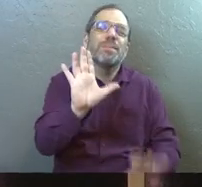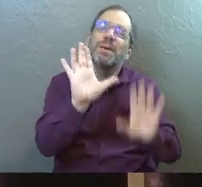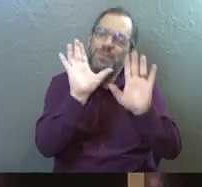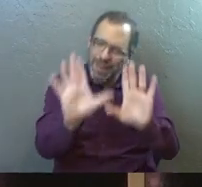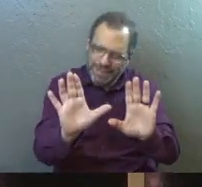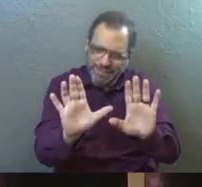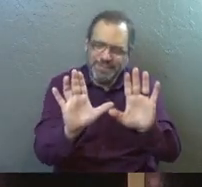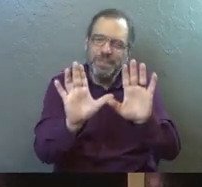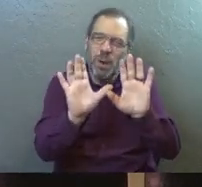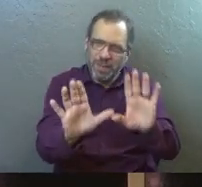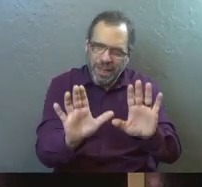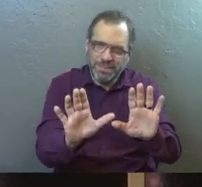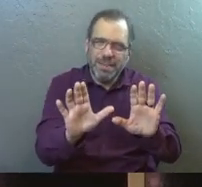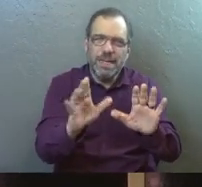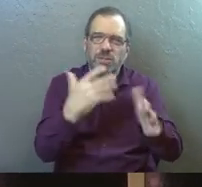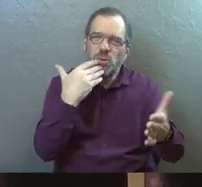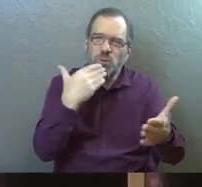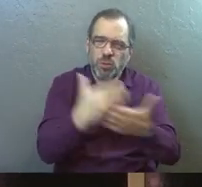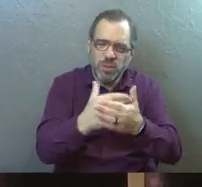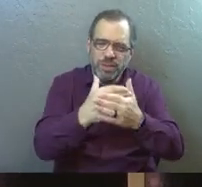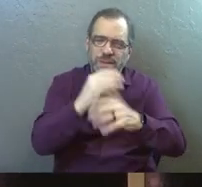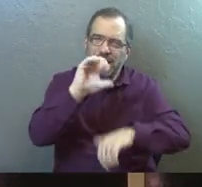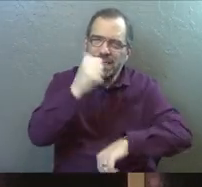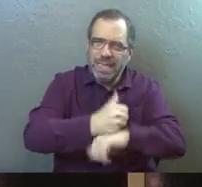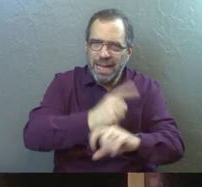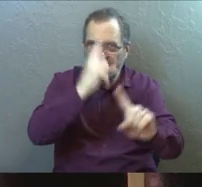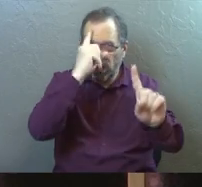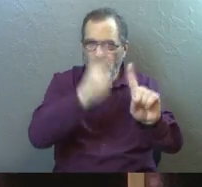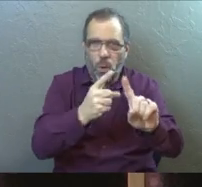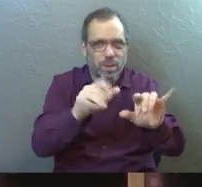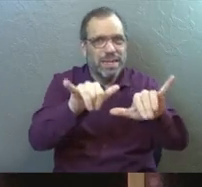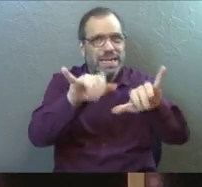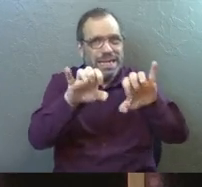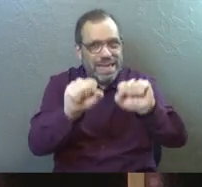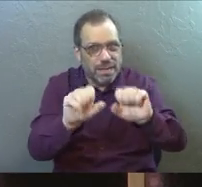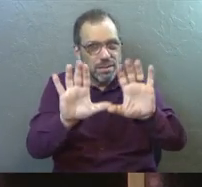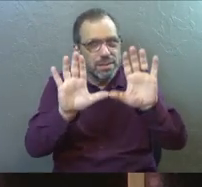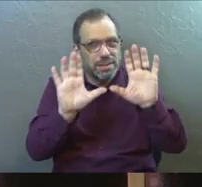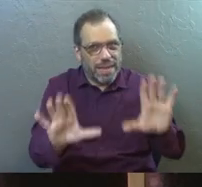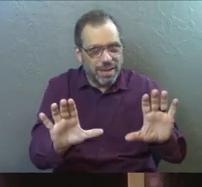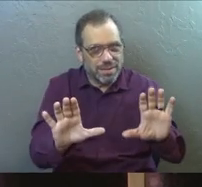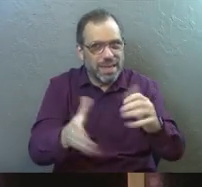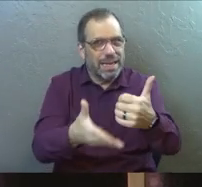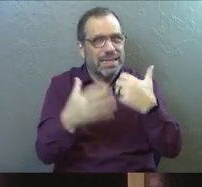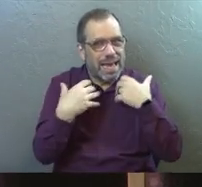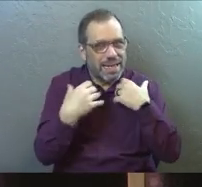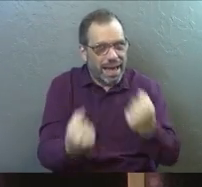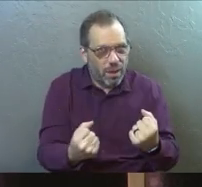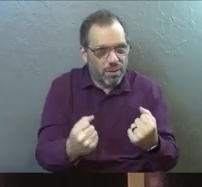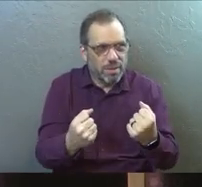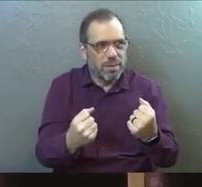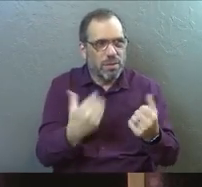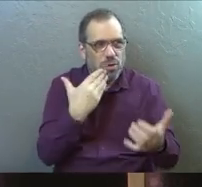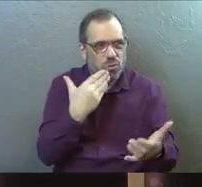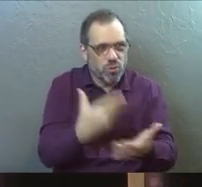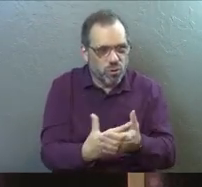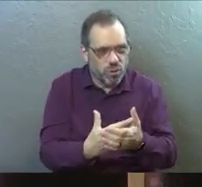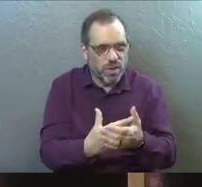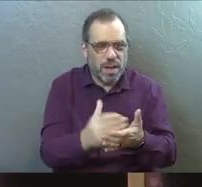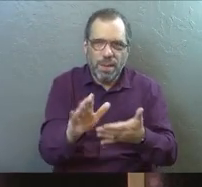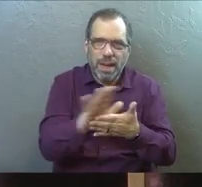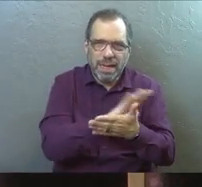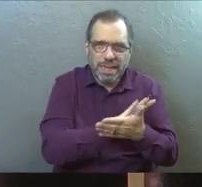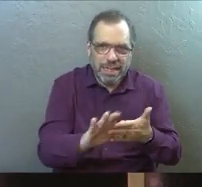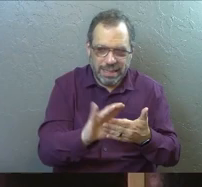wrong. There's really good goal setting that we can do. That can be really healthy. There's something wonderful about a